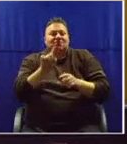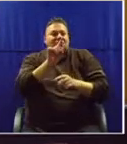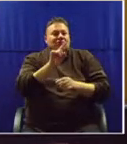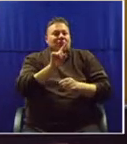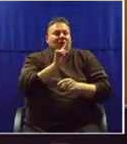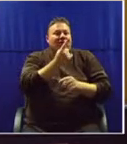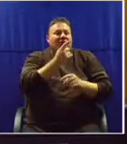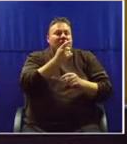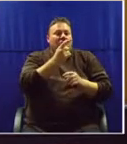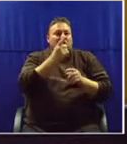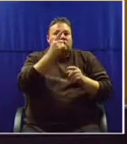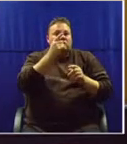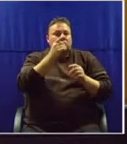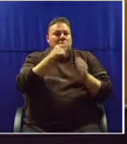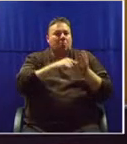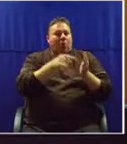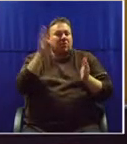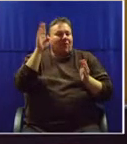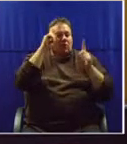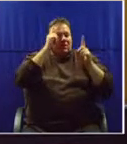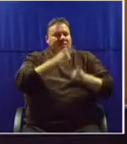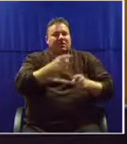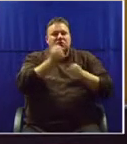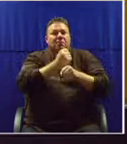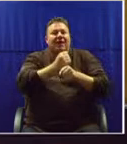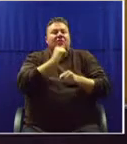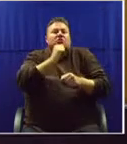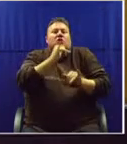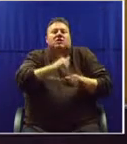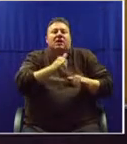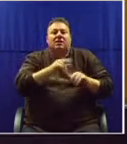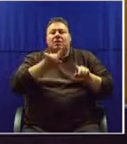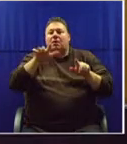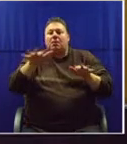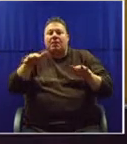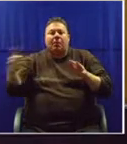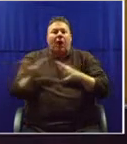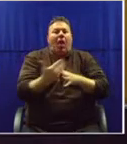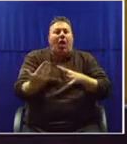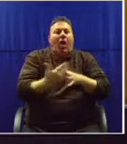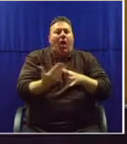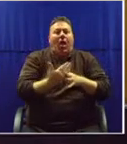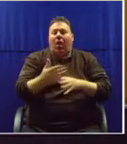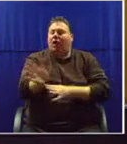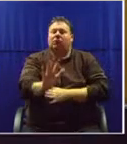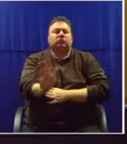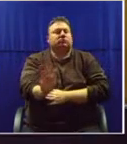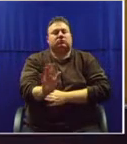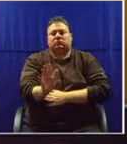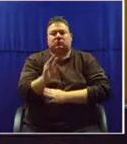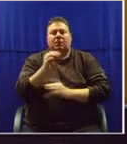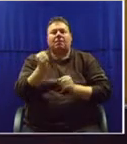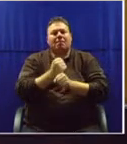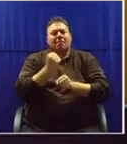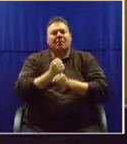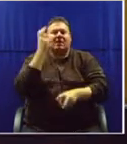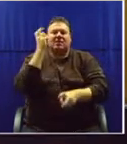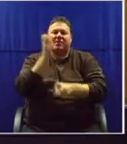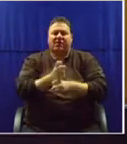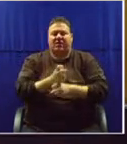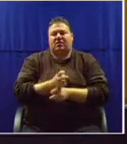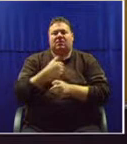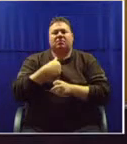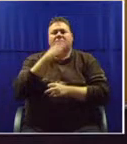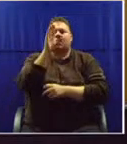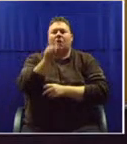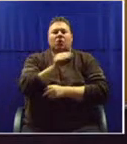first point of order. It makes things difficult. I want to appeal to all of